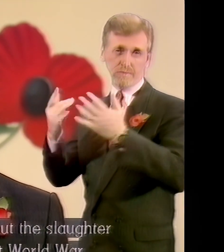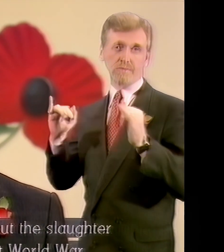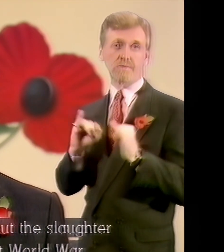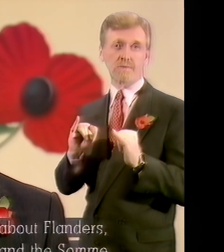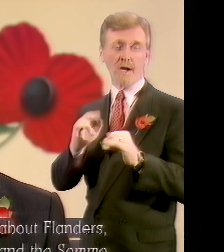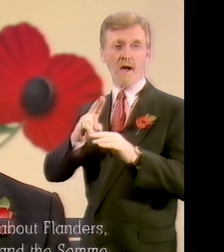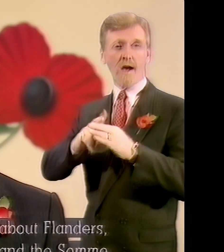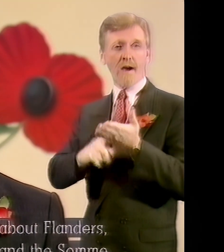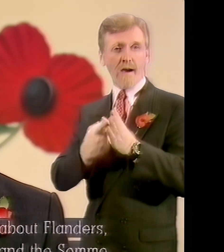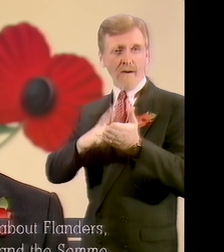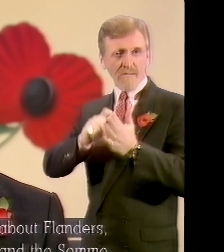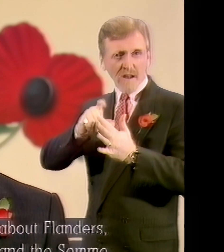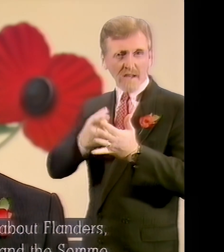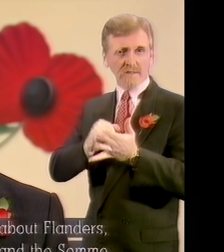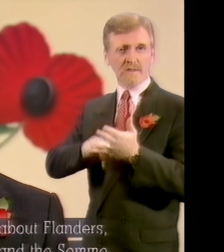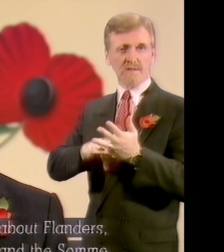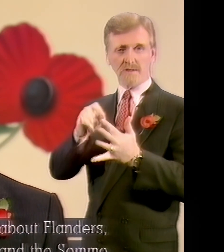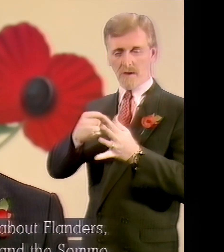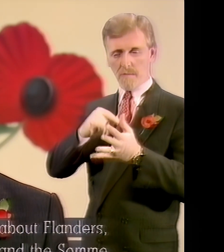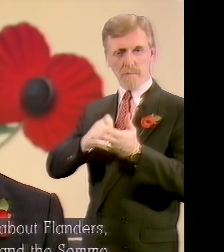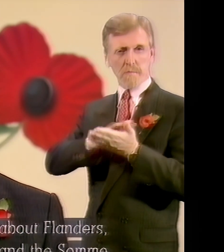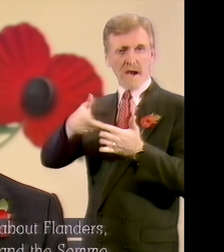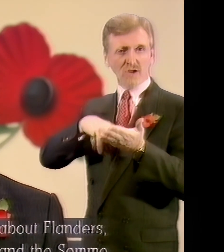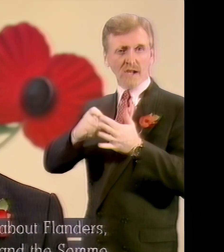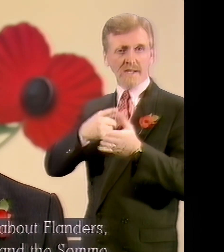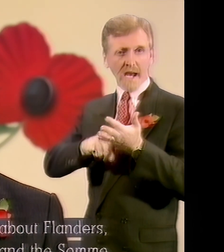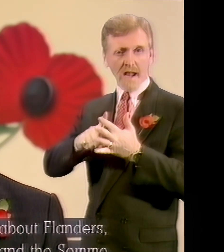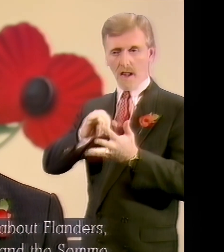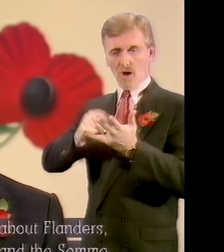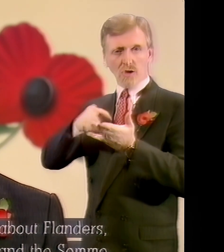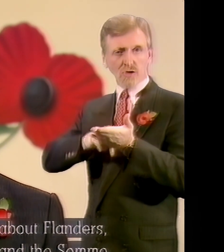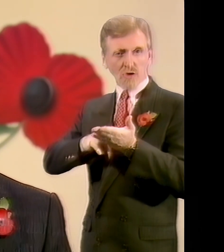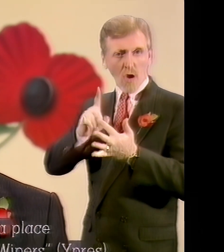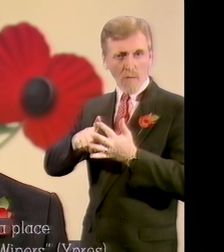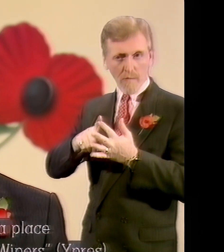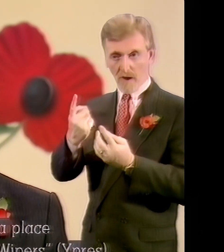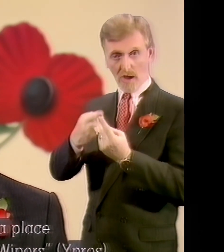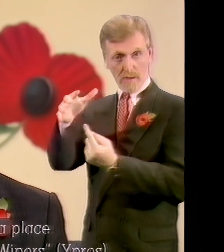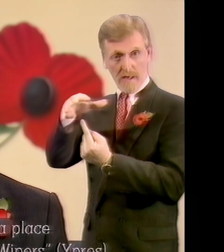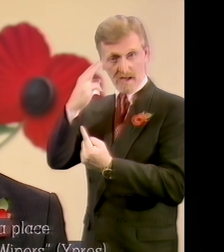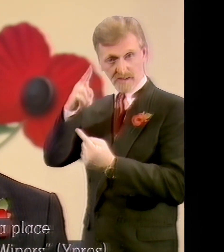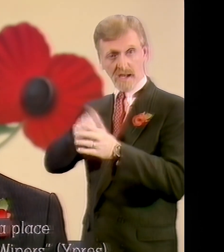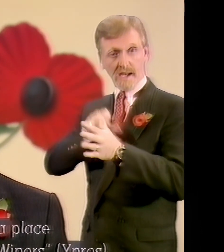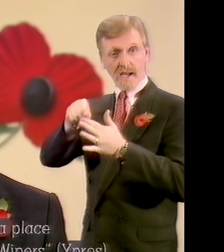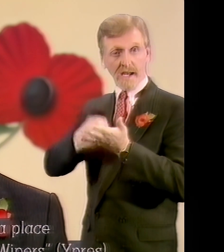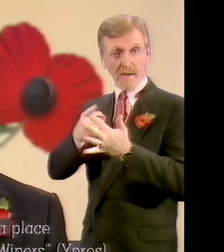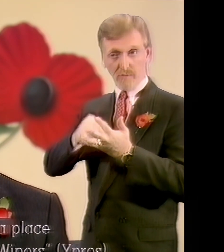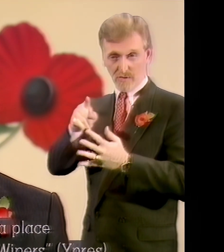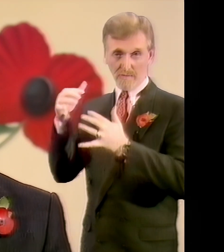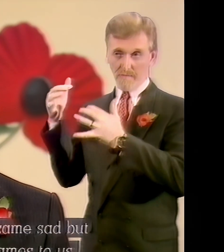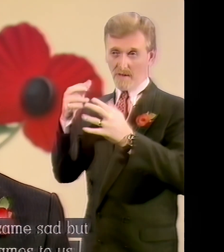They talked about Flanders and Passchendaele and the Somme, and a place they called Wipers,